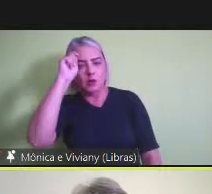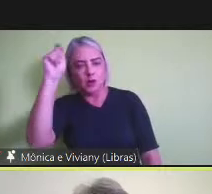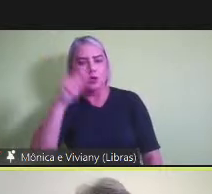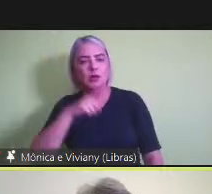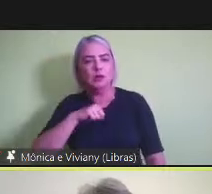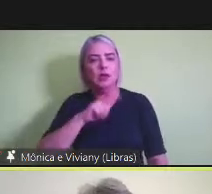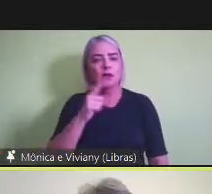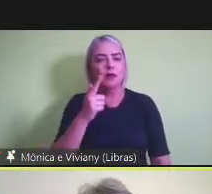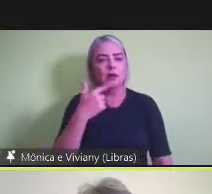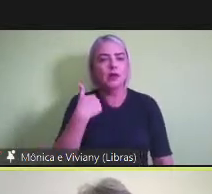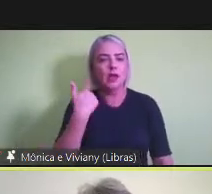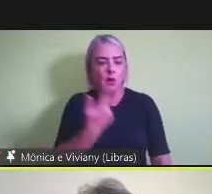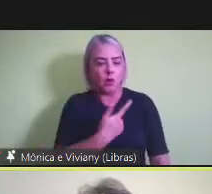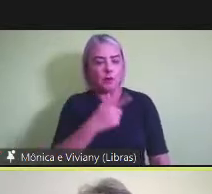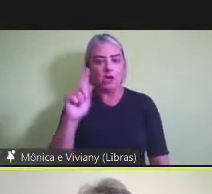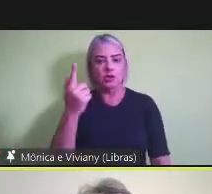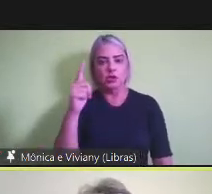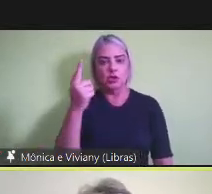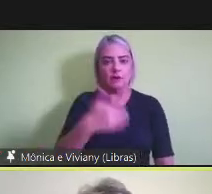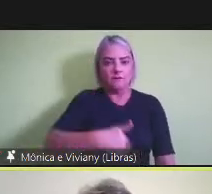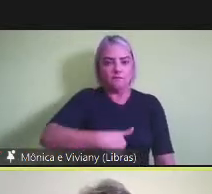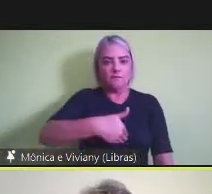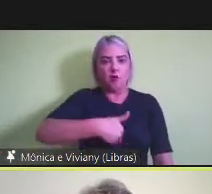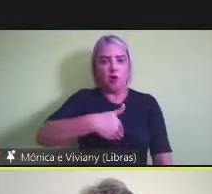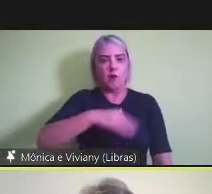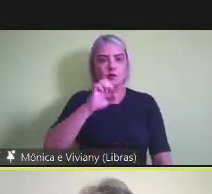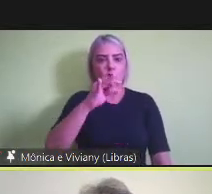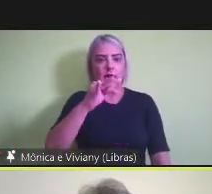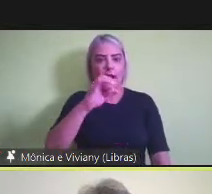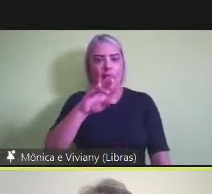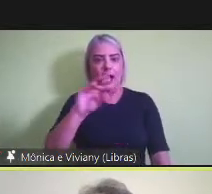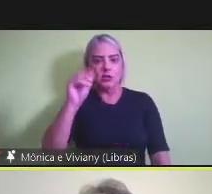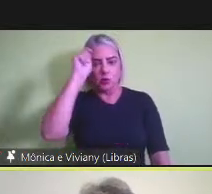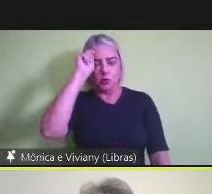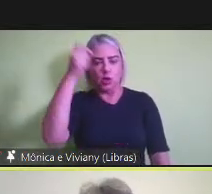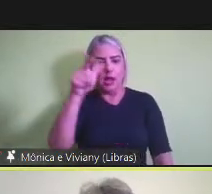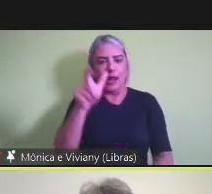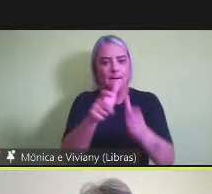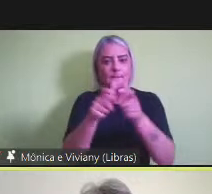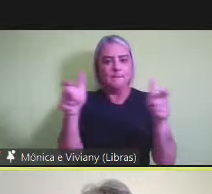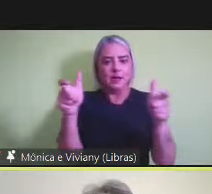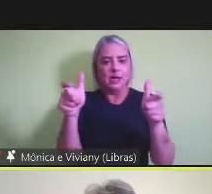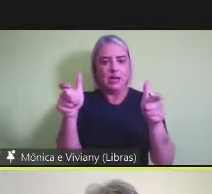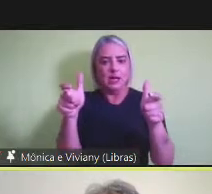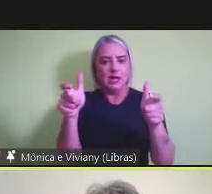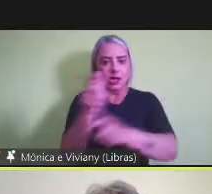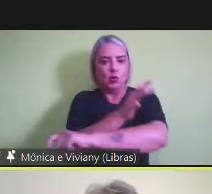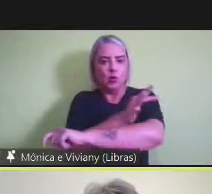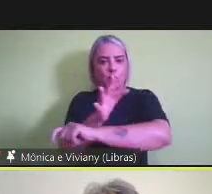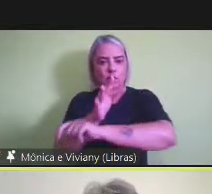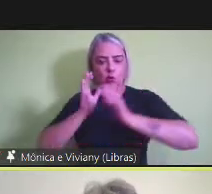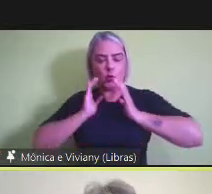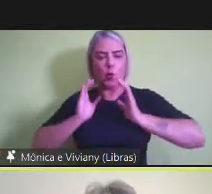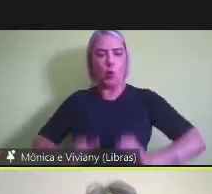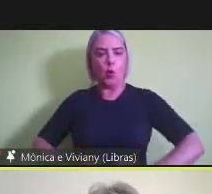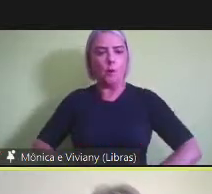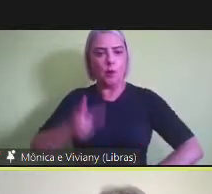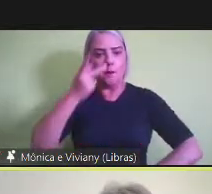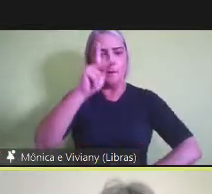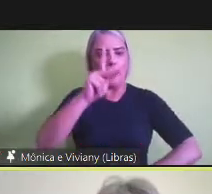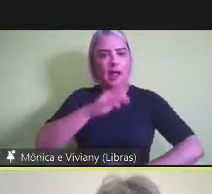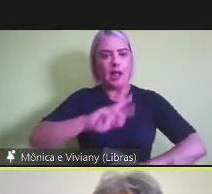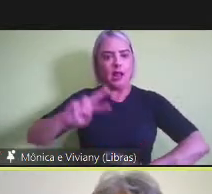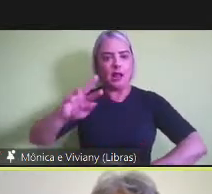media. Uh, and as José de Castro mentioned, this geography is